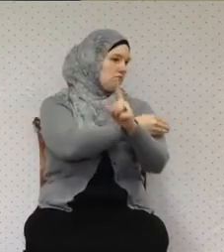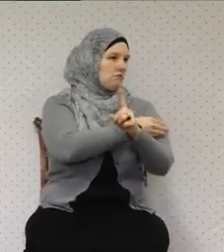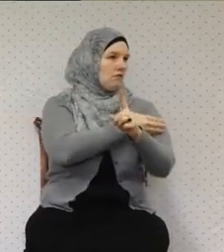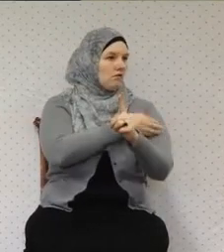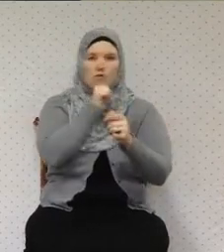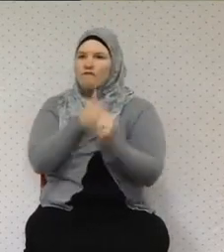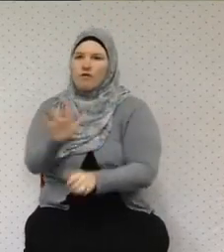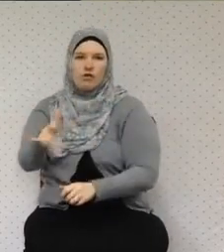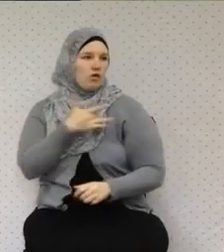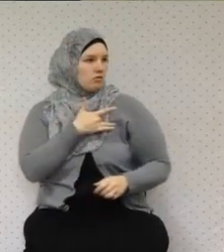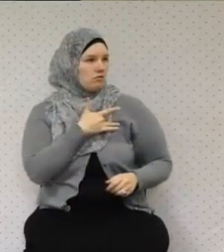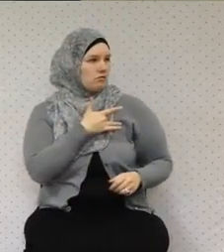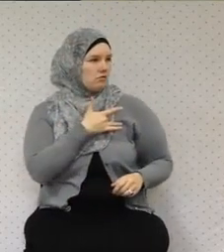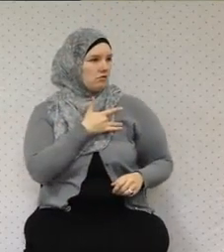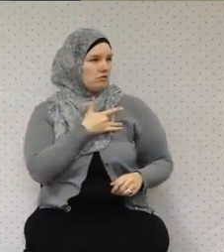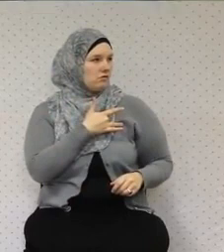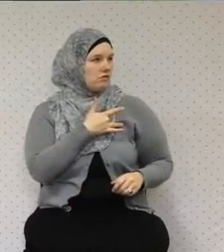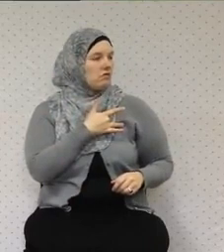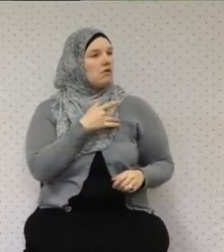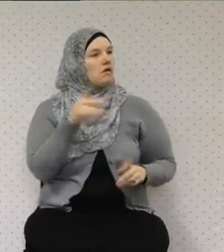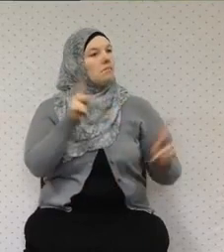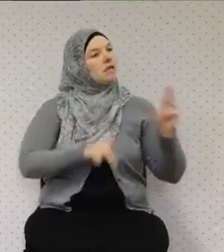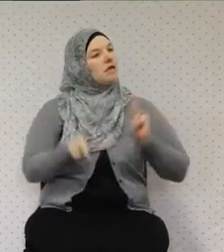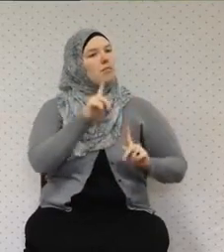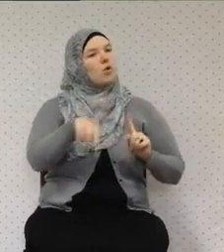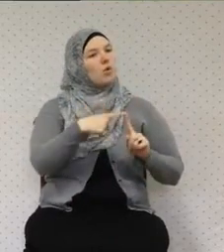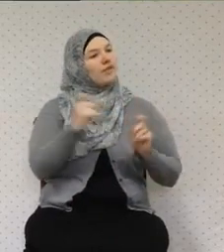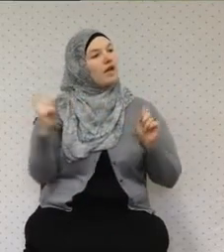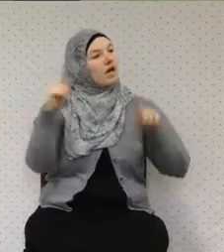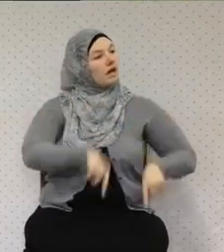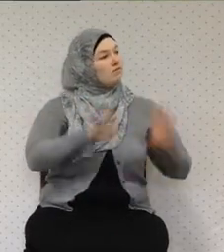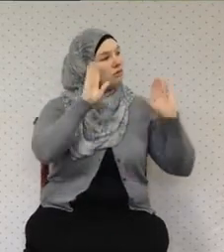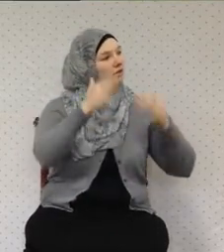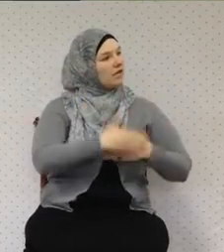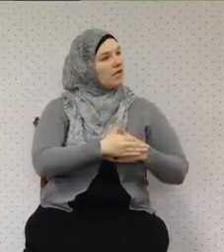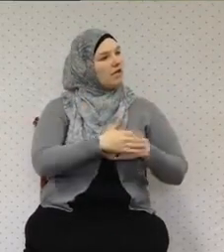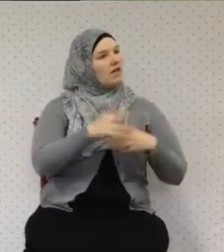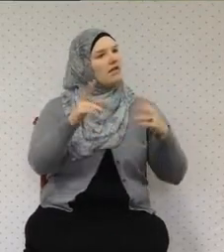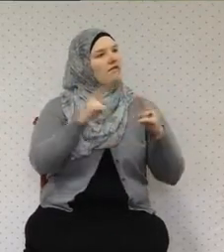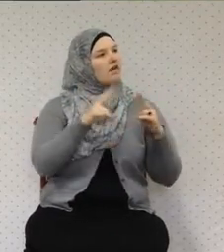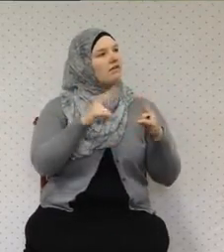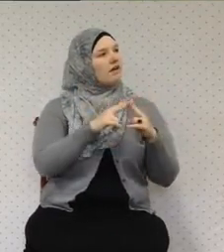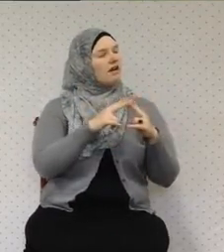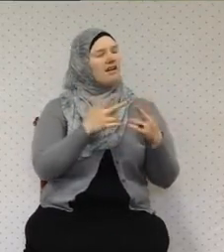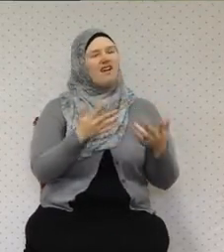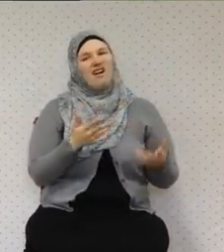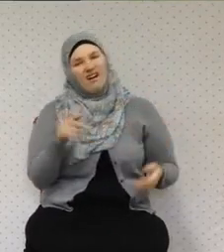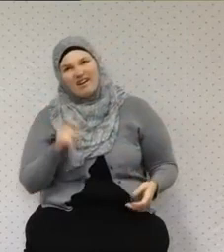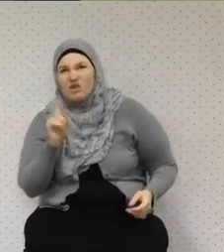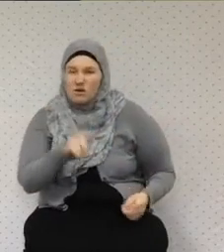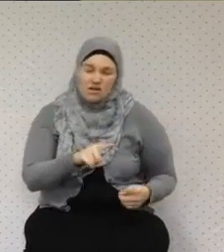The munafiqeen are described as people who, when they come to pray, they are very heavy and very